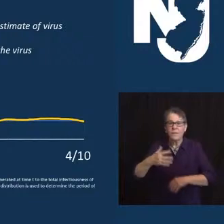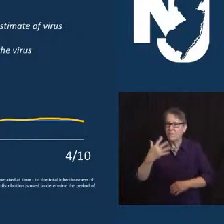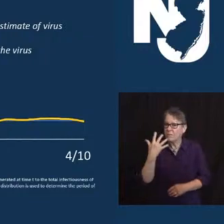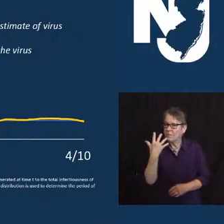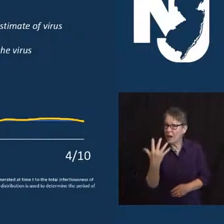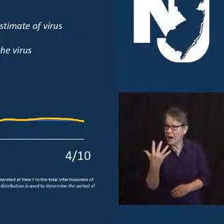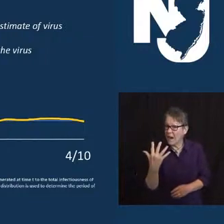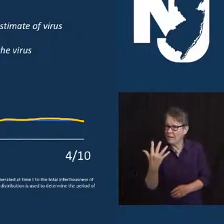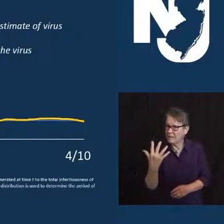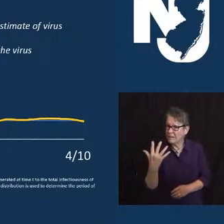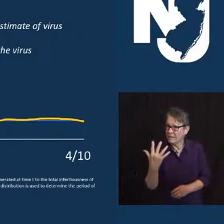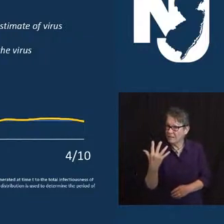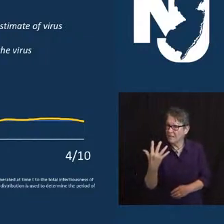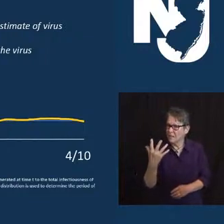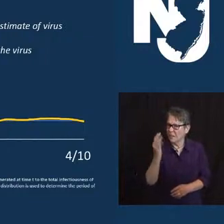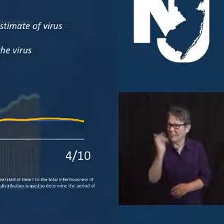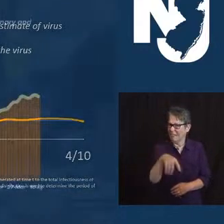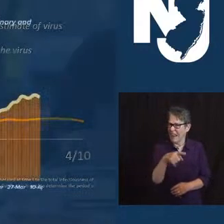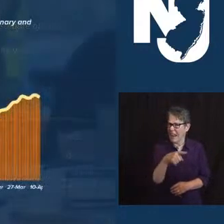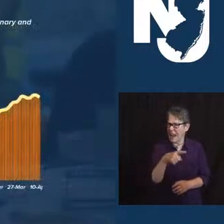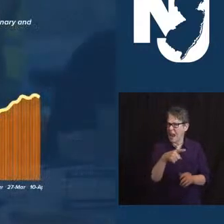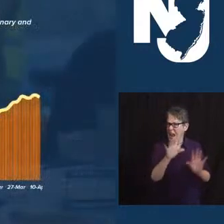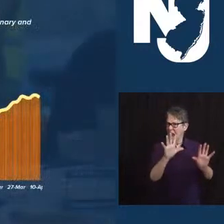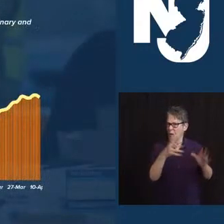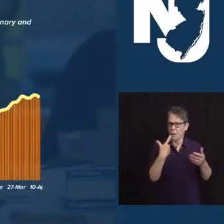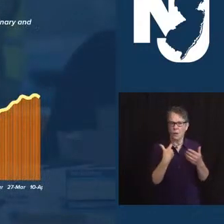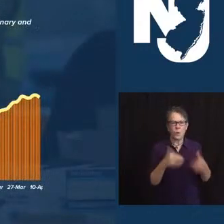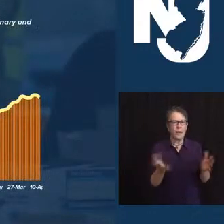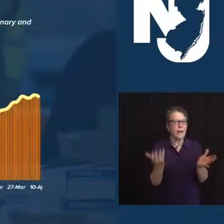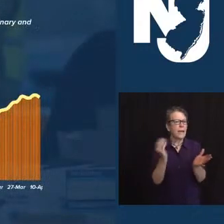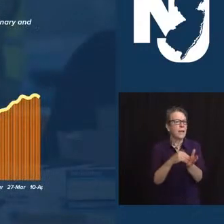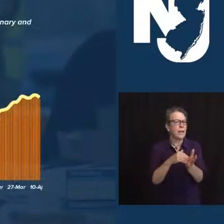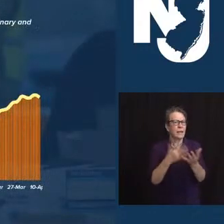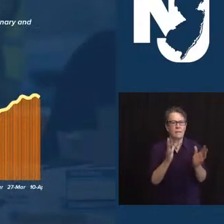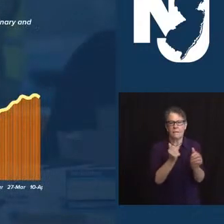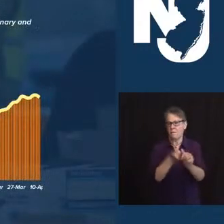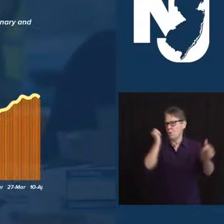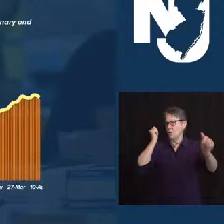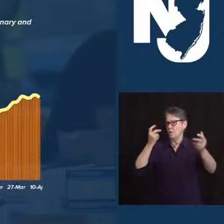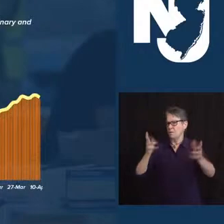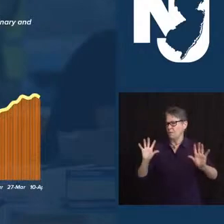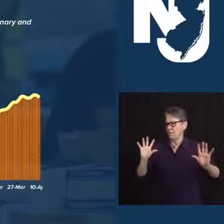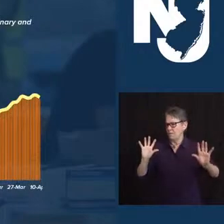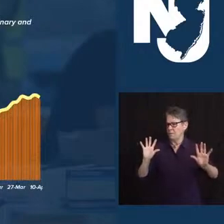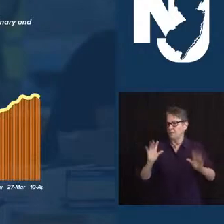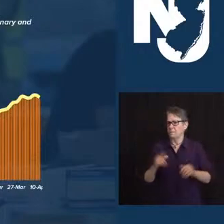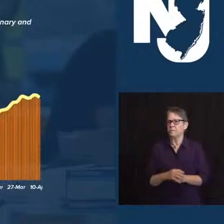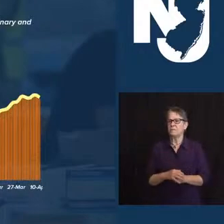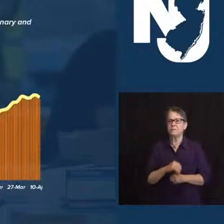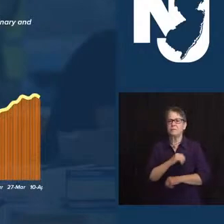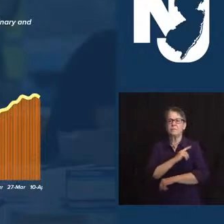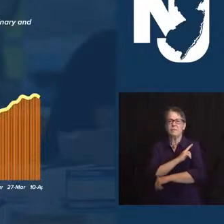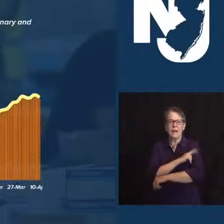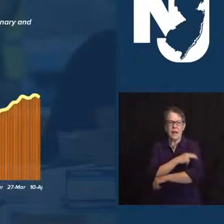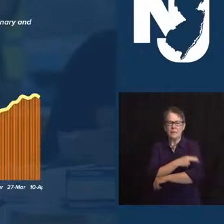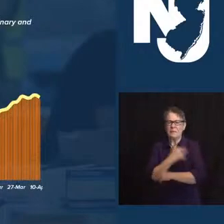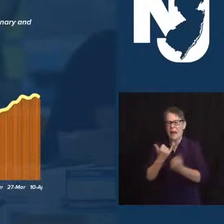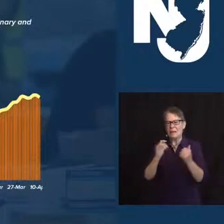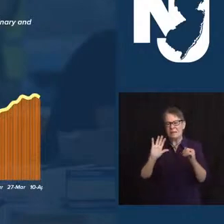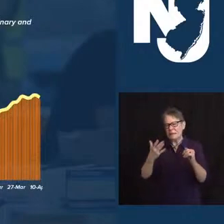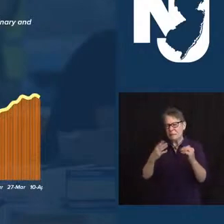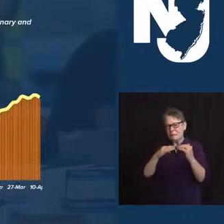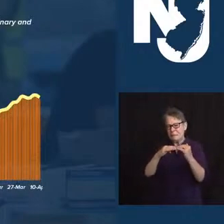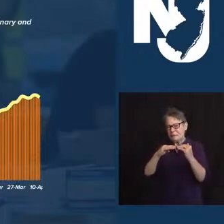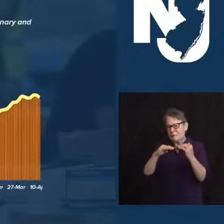never see them again. And in our hospitals, we continue to see relatively stable, and that's the word Judy used earlier in a call, stable numbers